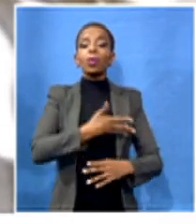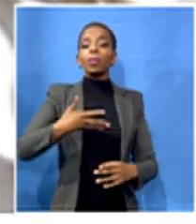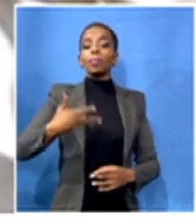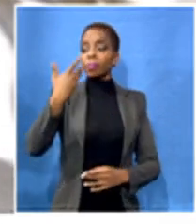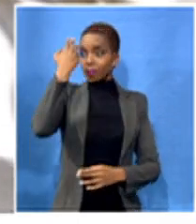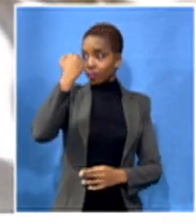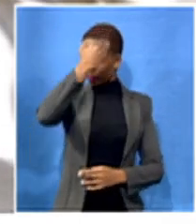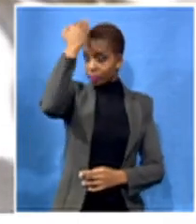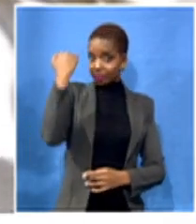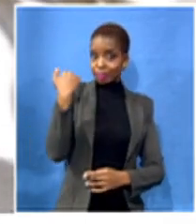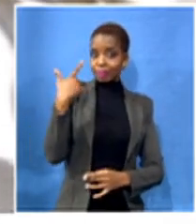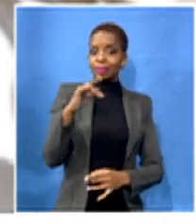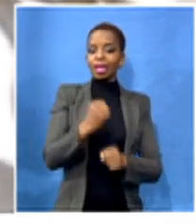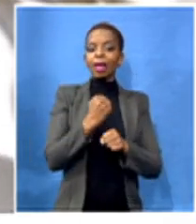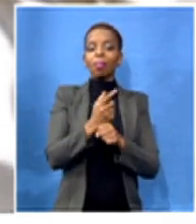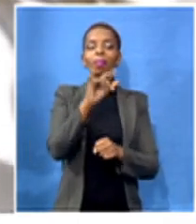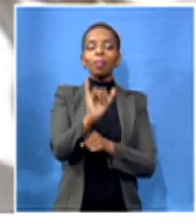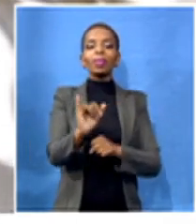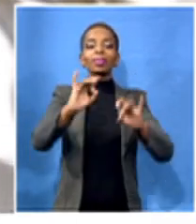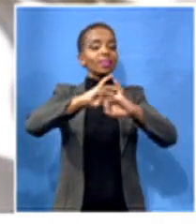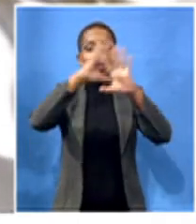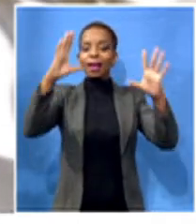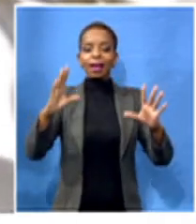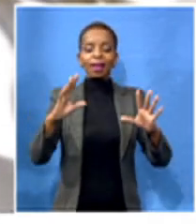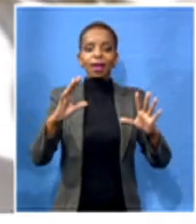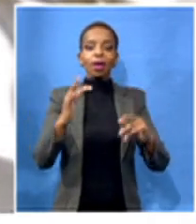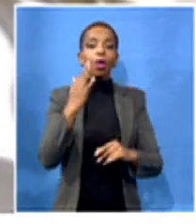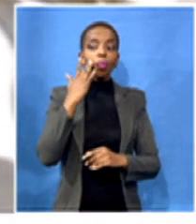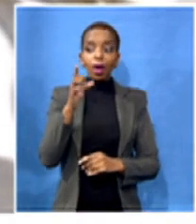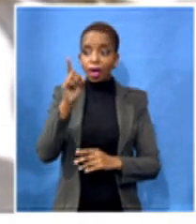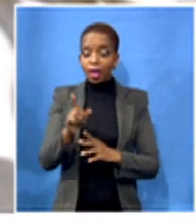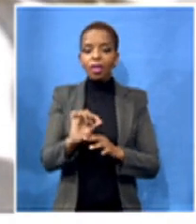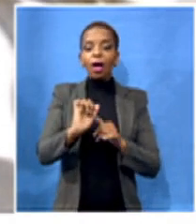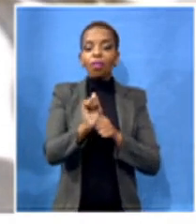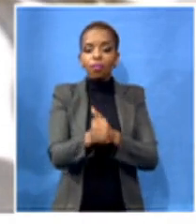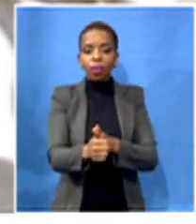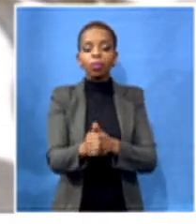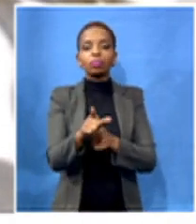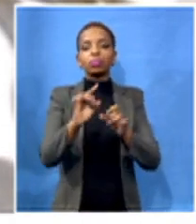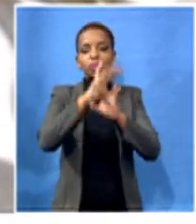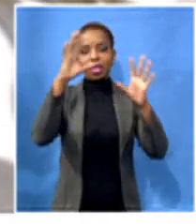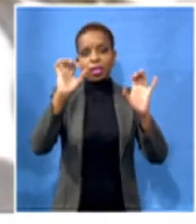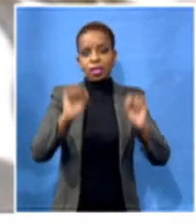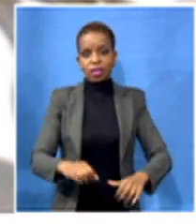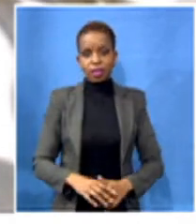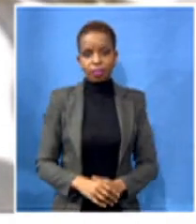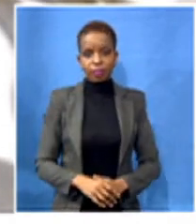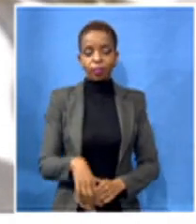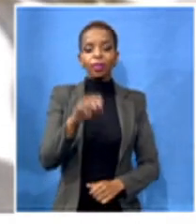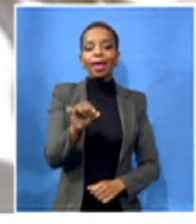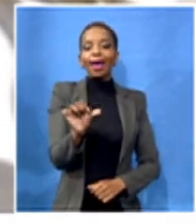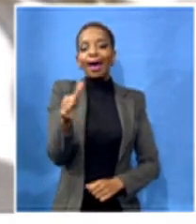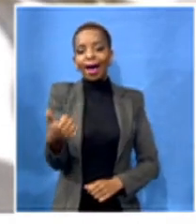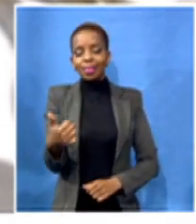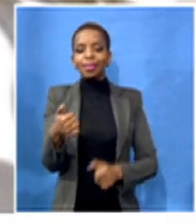when Mkhize followed through, it was even much more clearer. So that is where we are. And the other advantage of